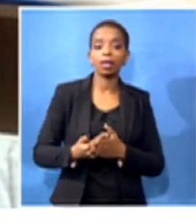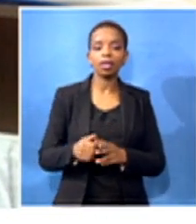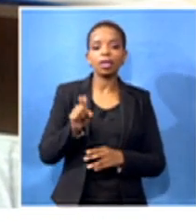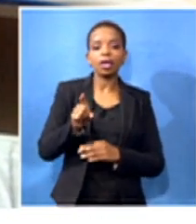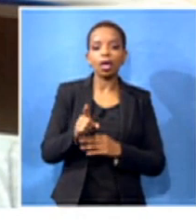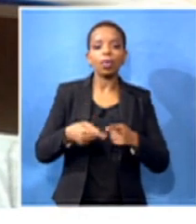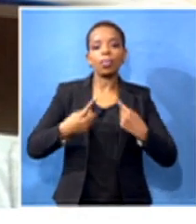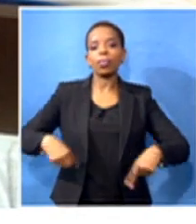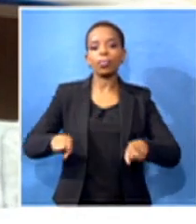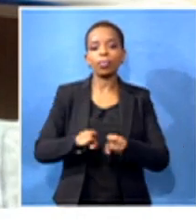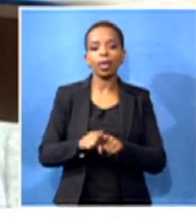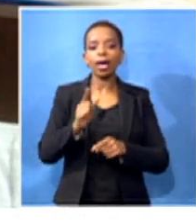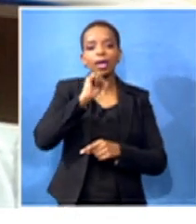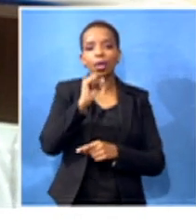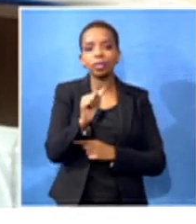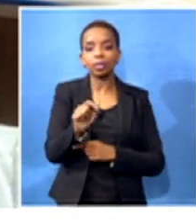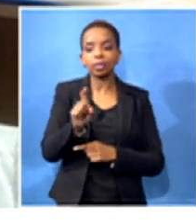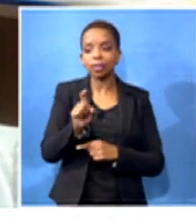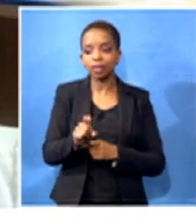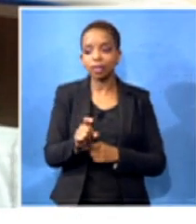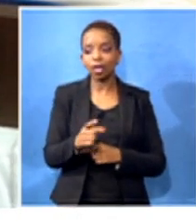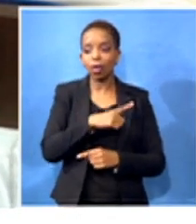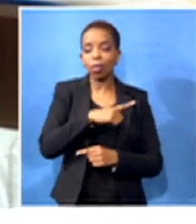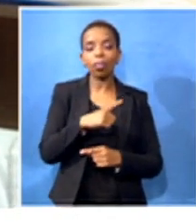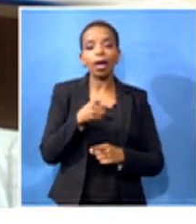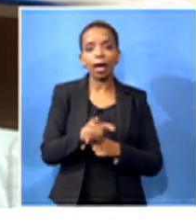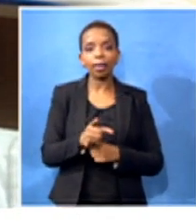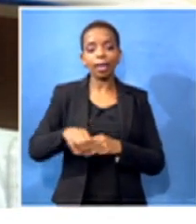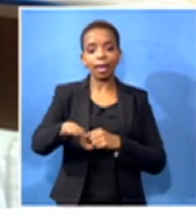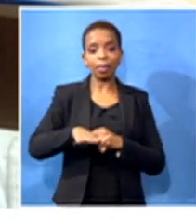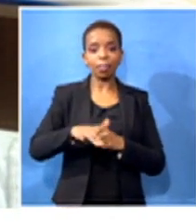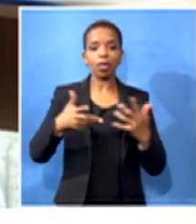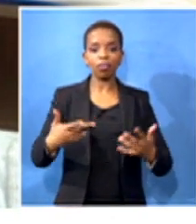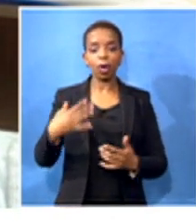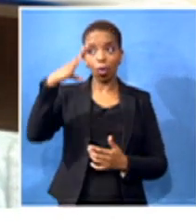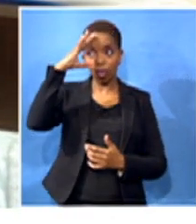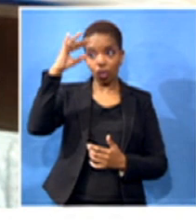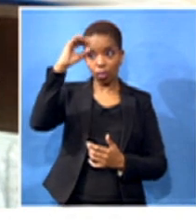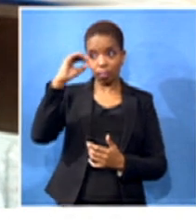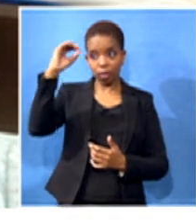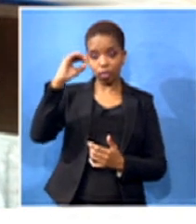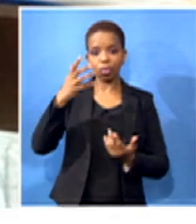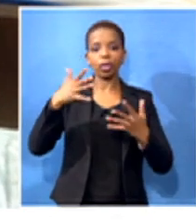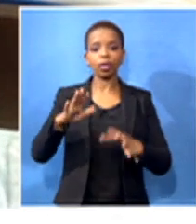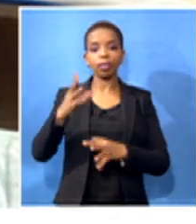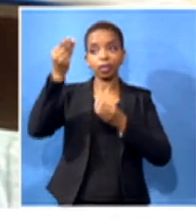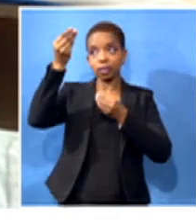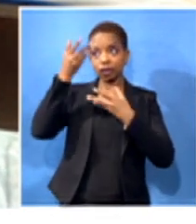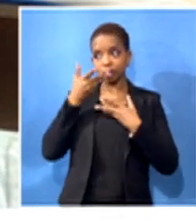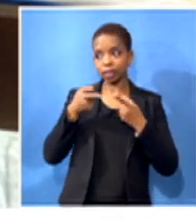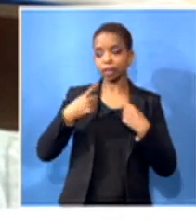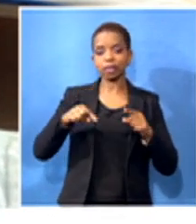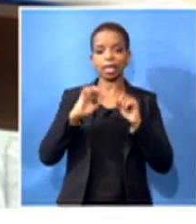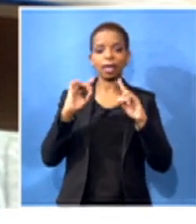not ruling that one out. But I acted on the basis of the legal opinion that I was given by the department, and there was no